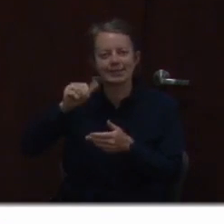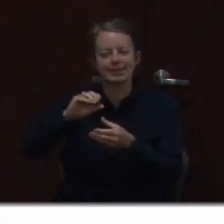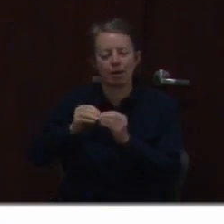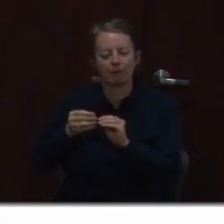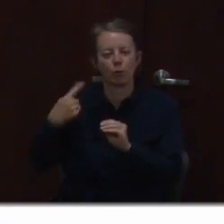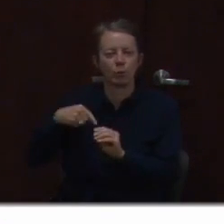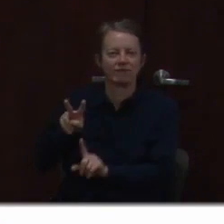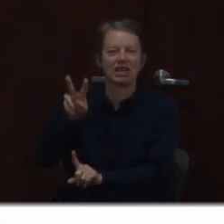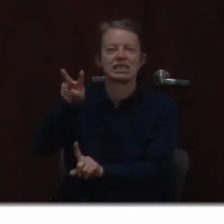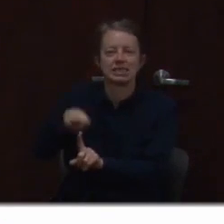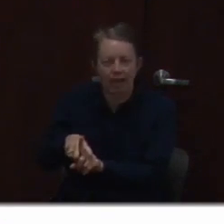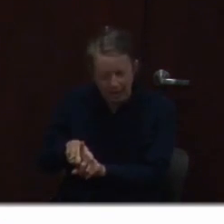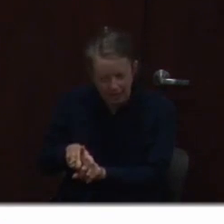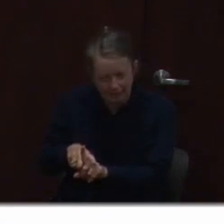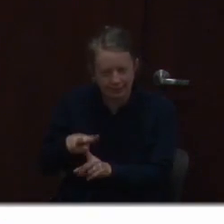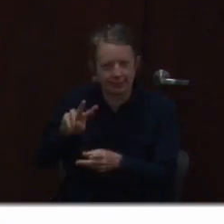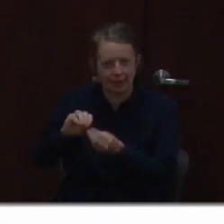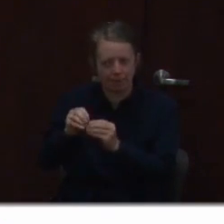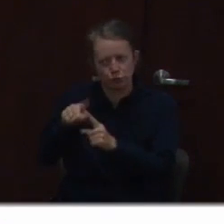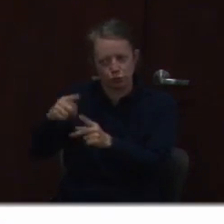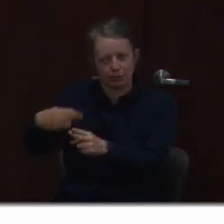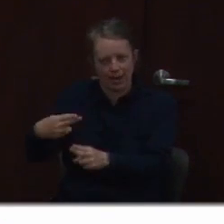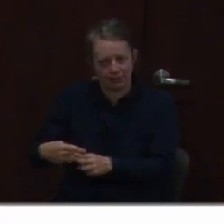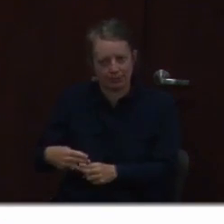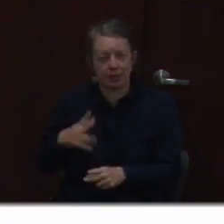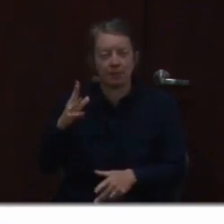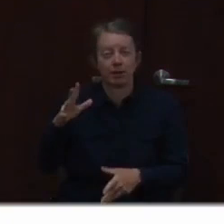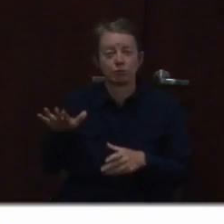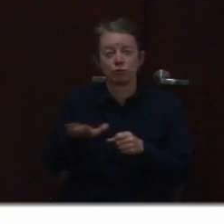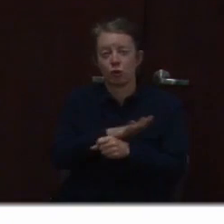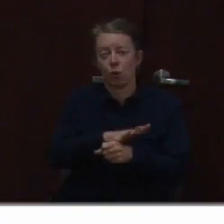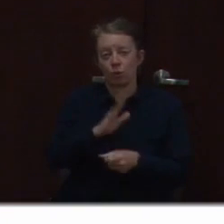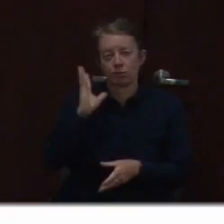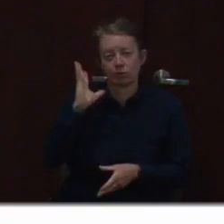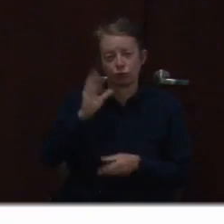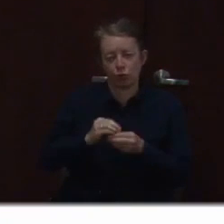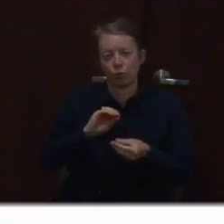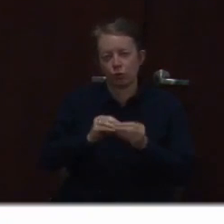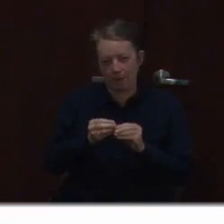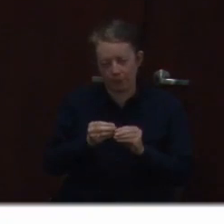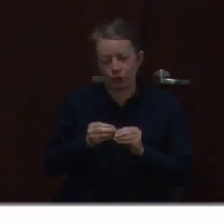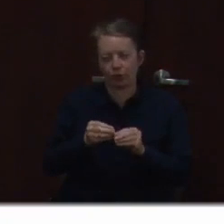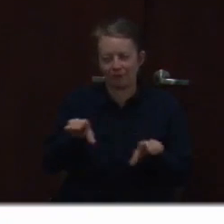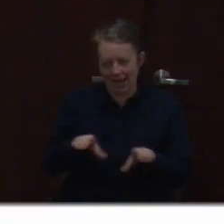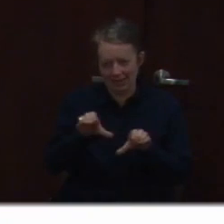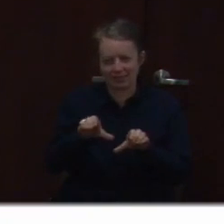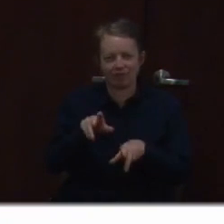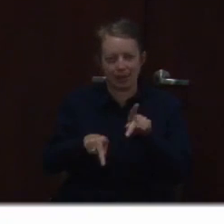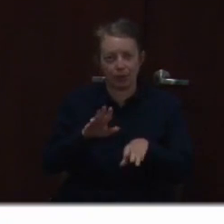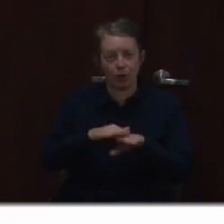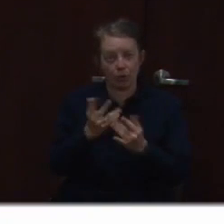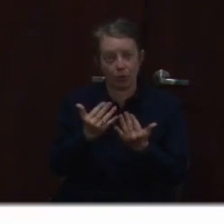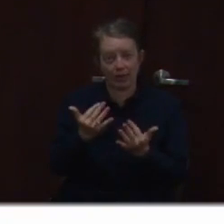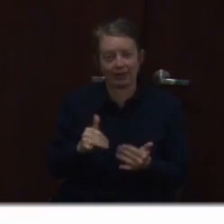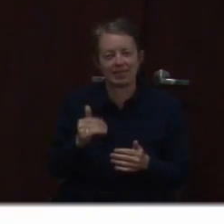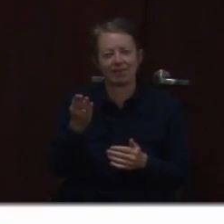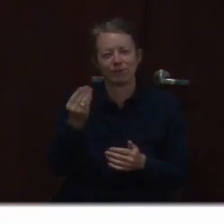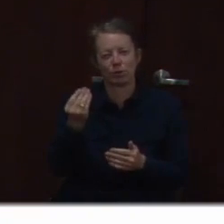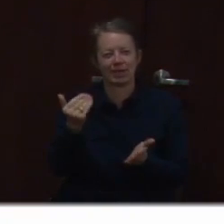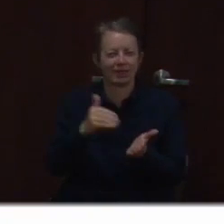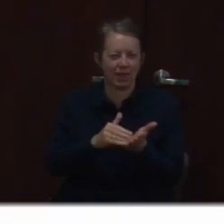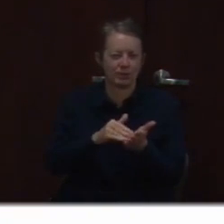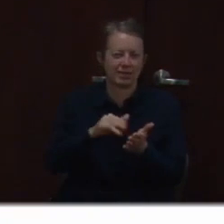assigned. And the total number of active individuals on the wait list is 14,676 as of